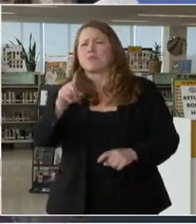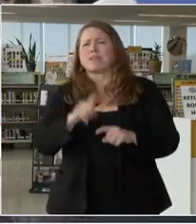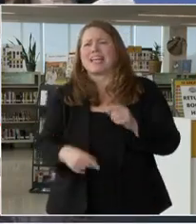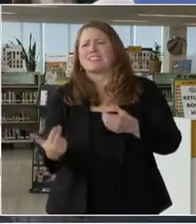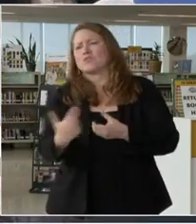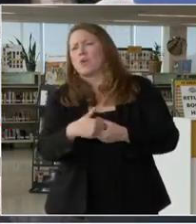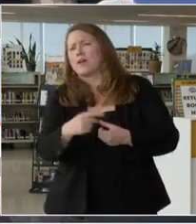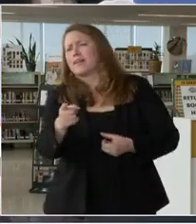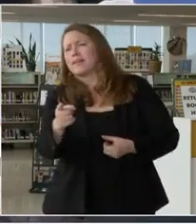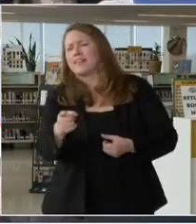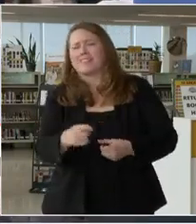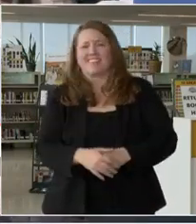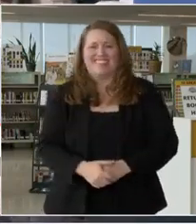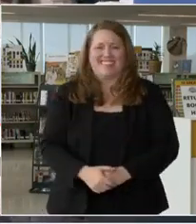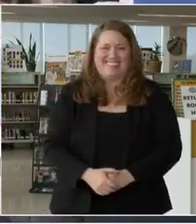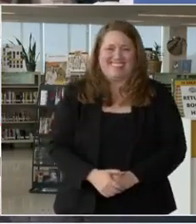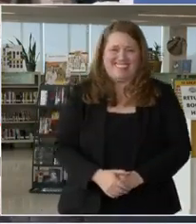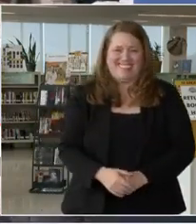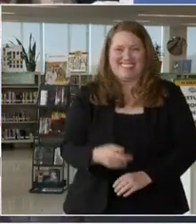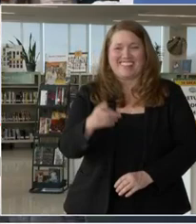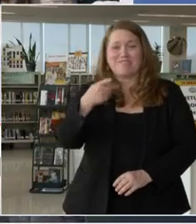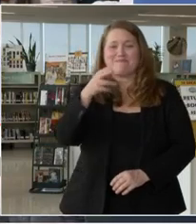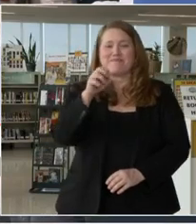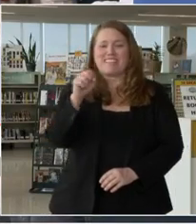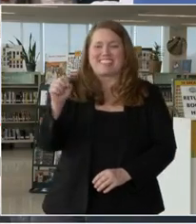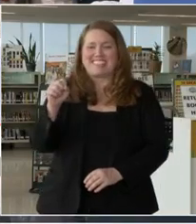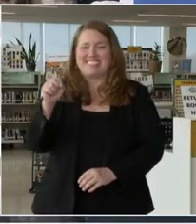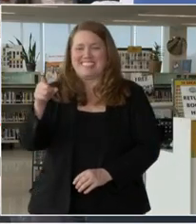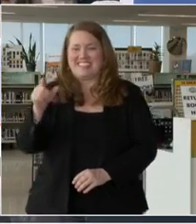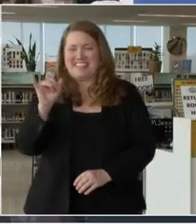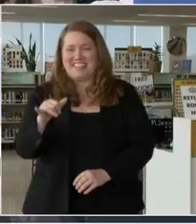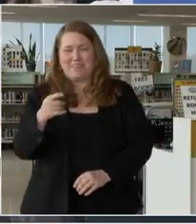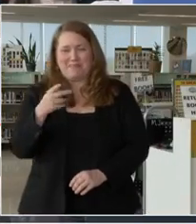Sam. 40 years. How about that?